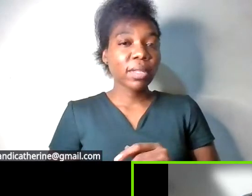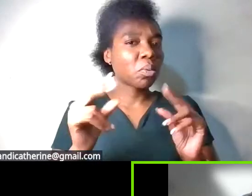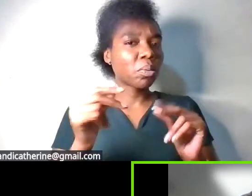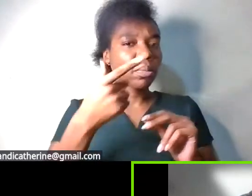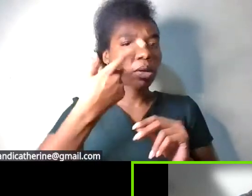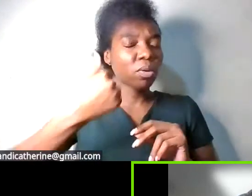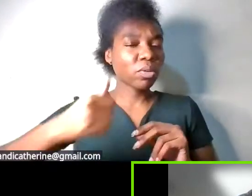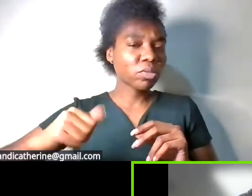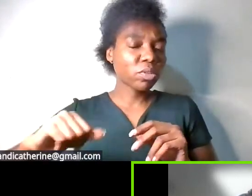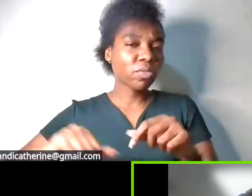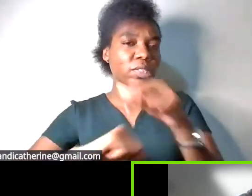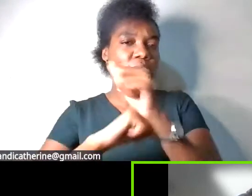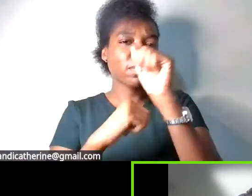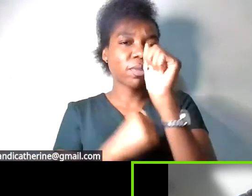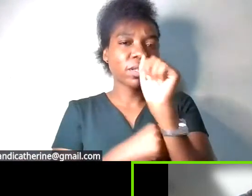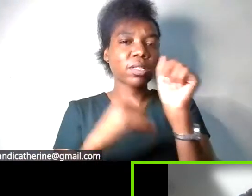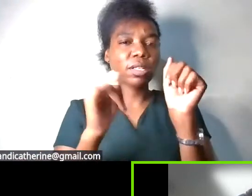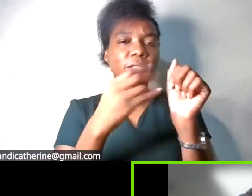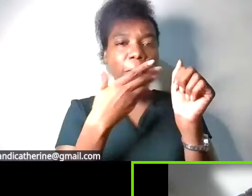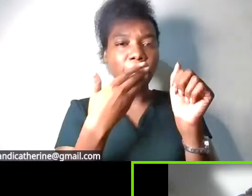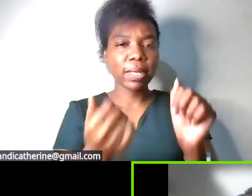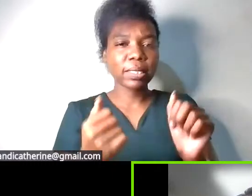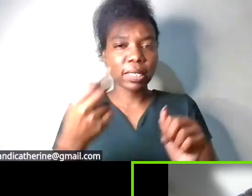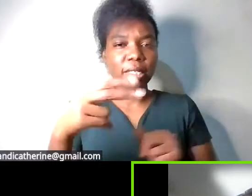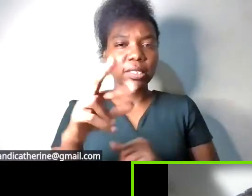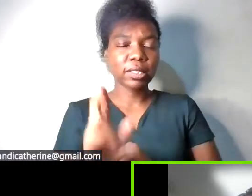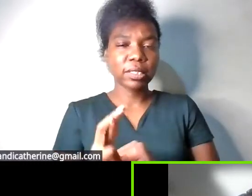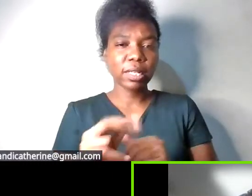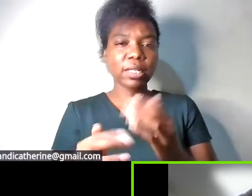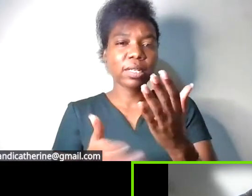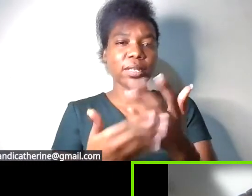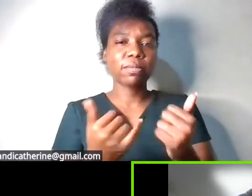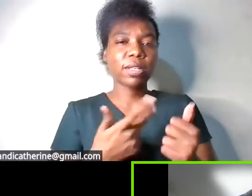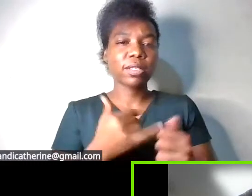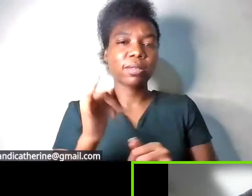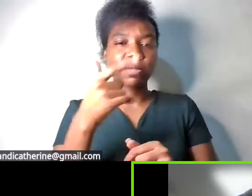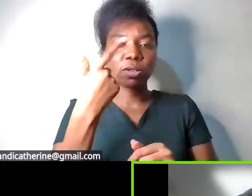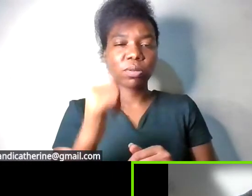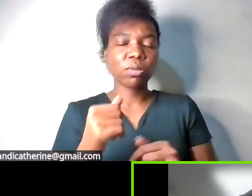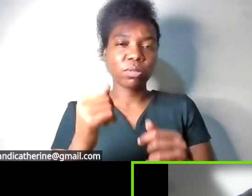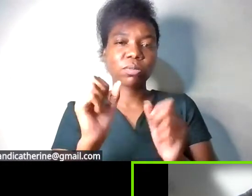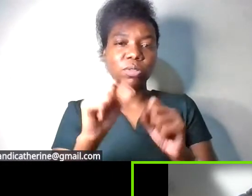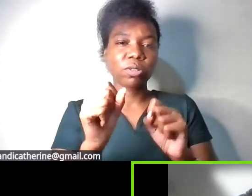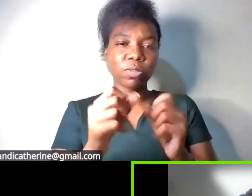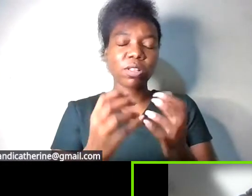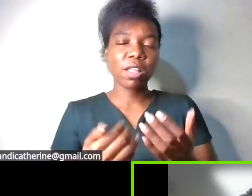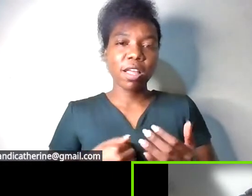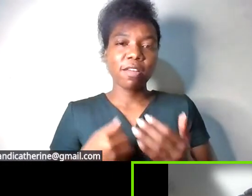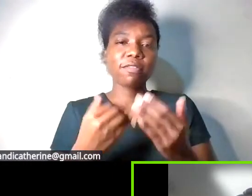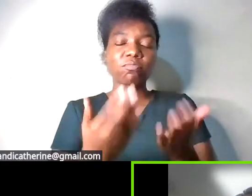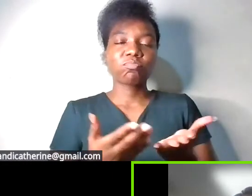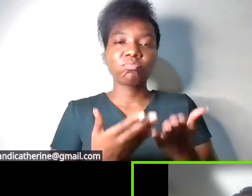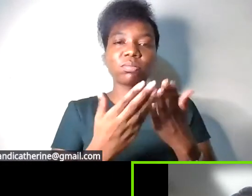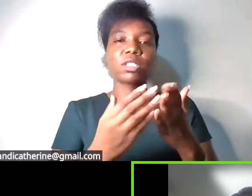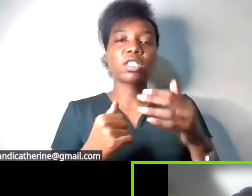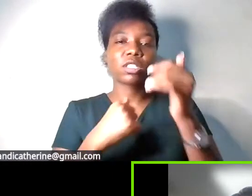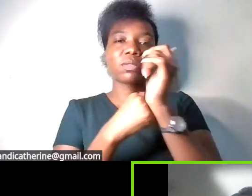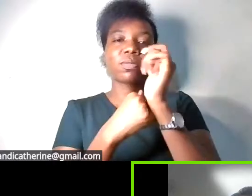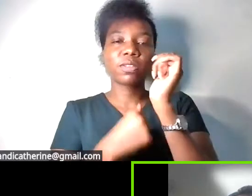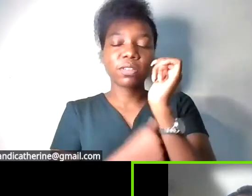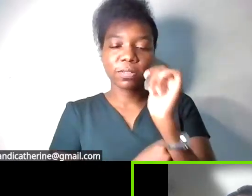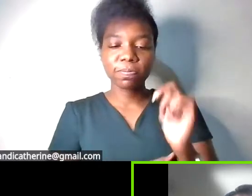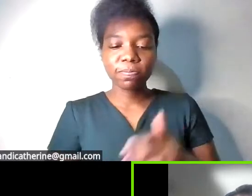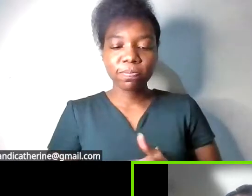better for HR position to handle that because again, they are providing some of the scholarships that is possible. But